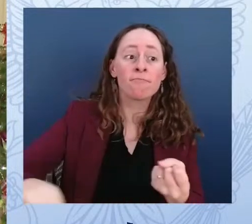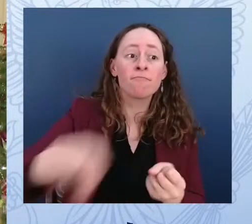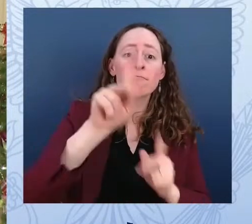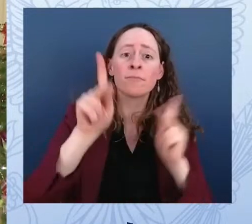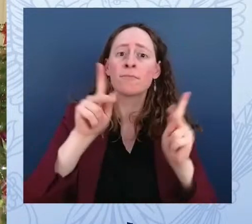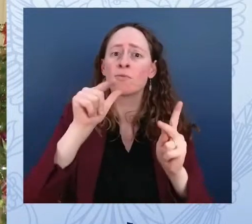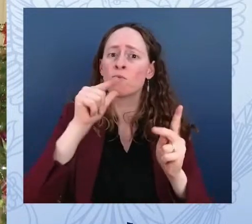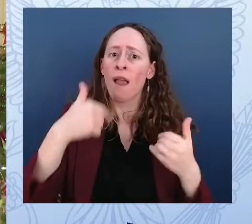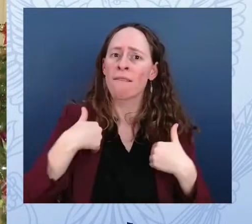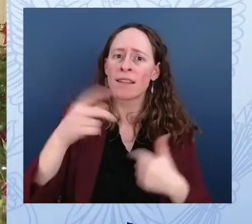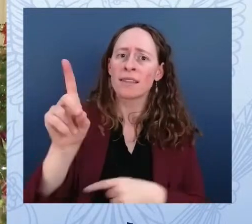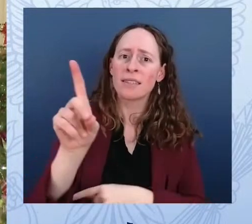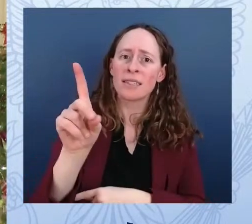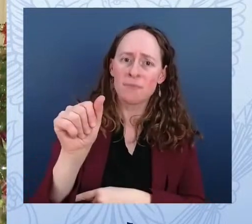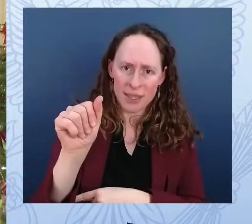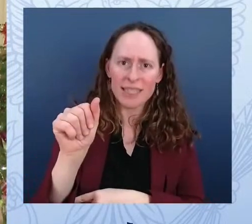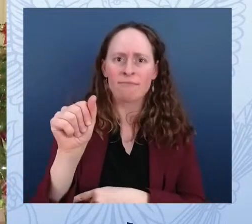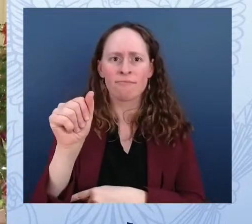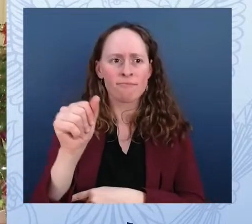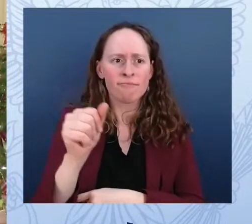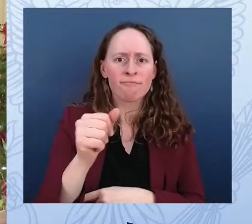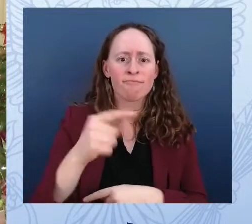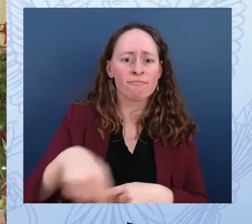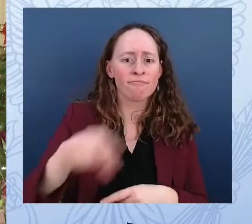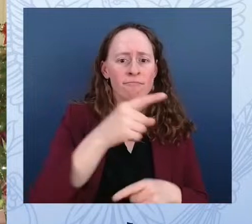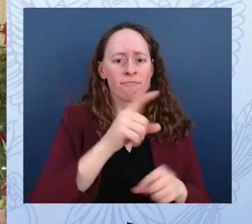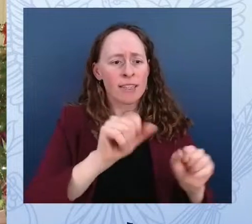homes, and then their 3-year-old son, Jaden.